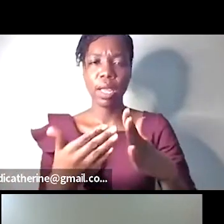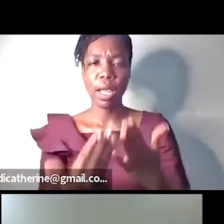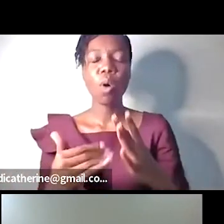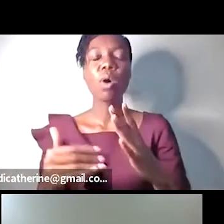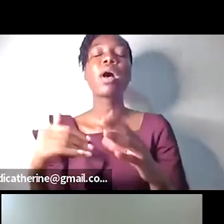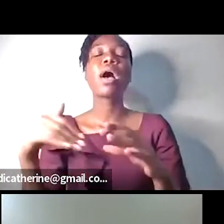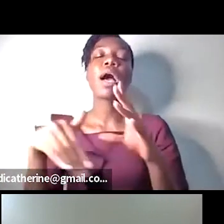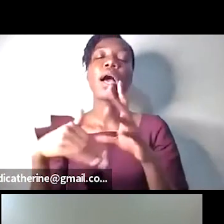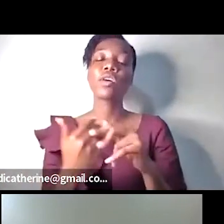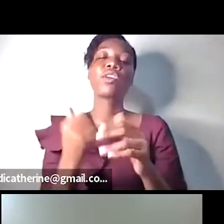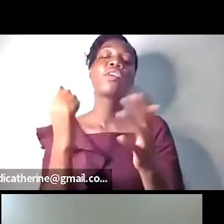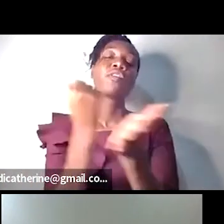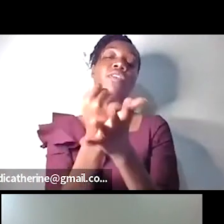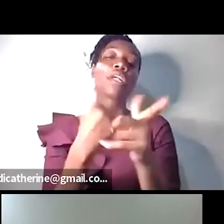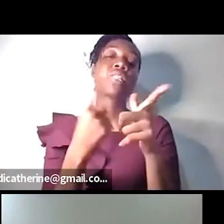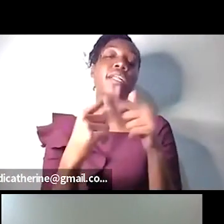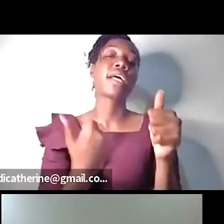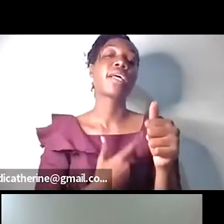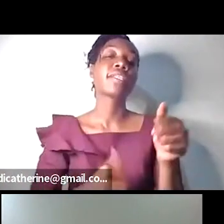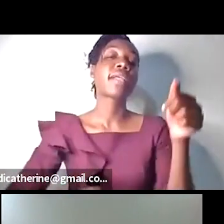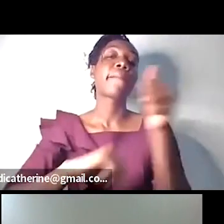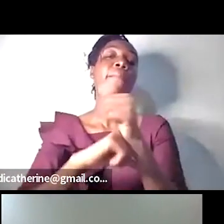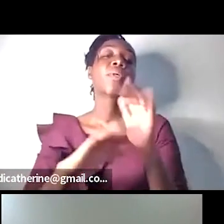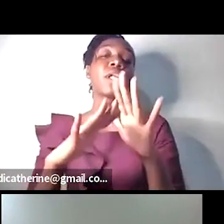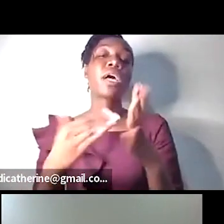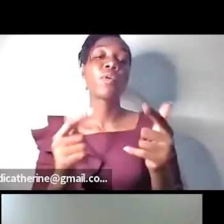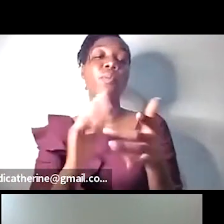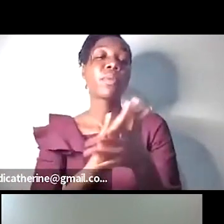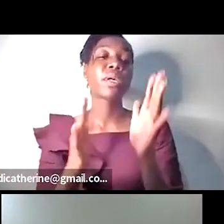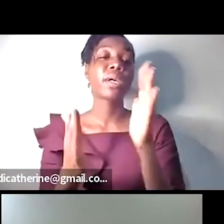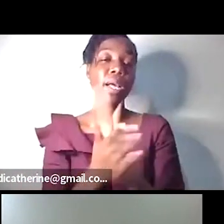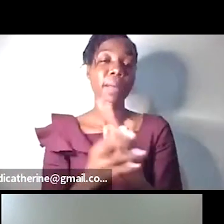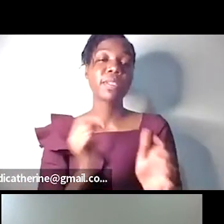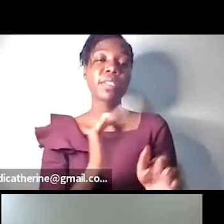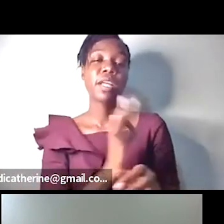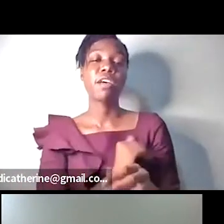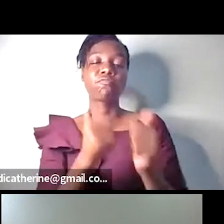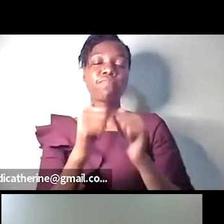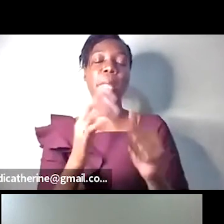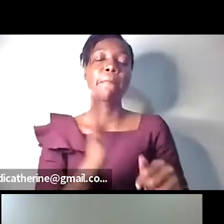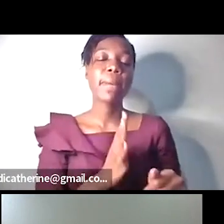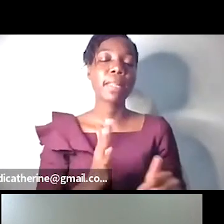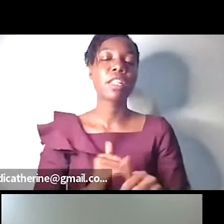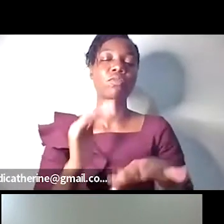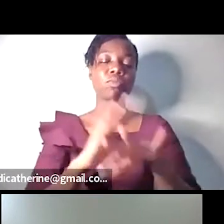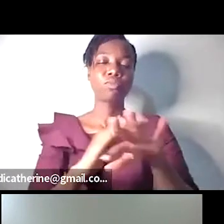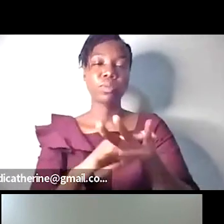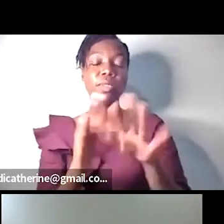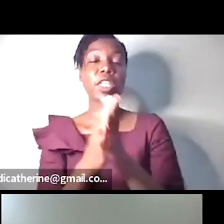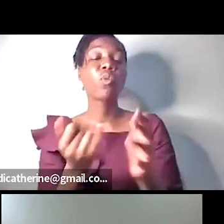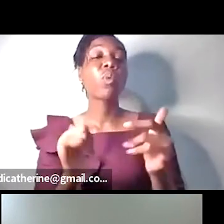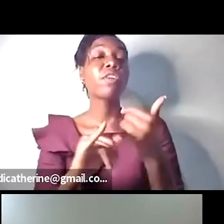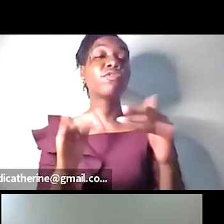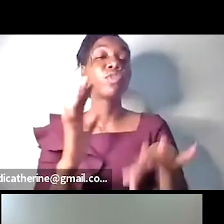and support them to do better, to be better colleagues, mothers, and wives? Maybe as you think about that, because that's a question we are coming to.